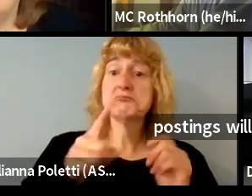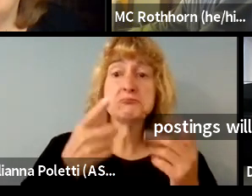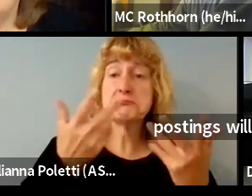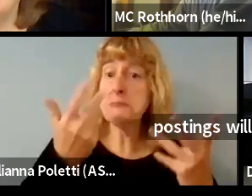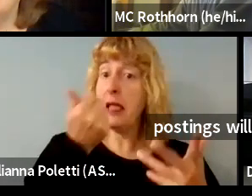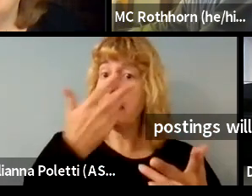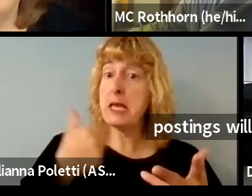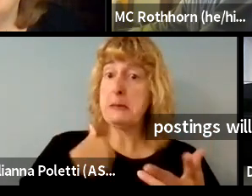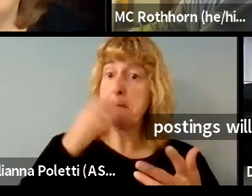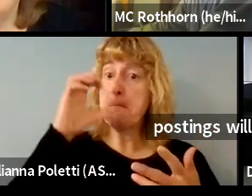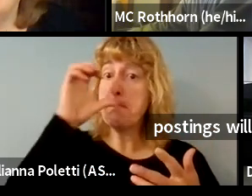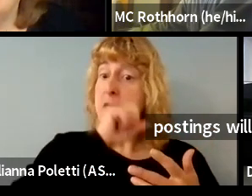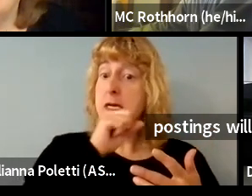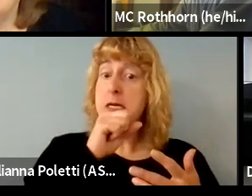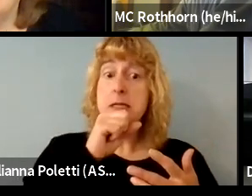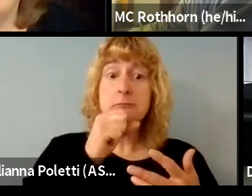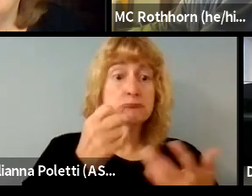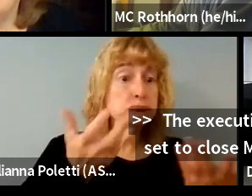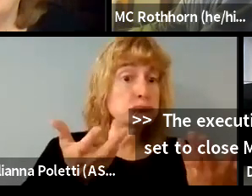I missed that you would add?